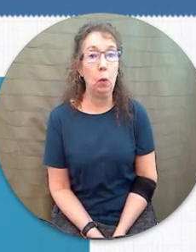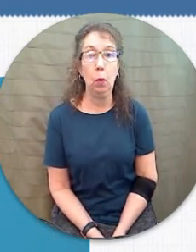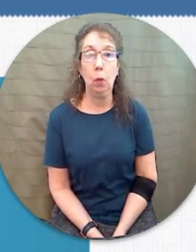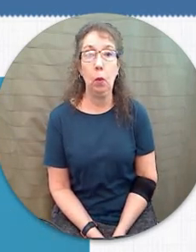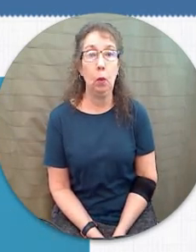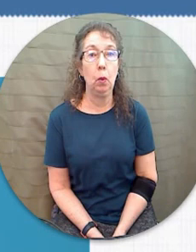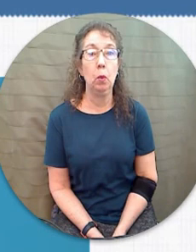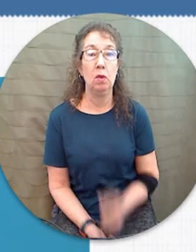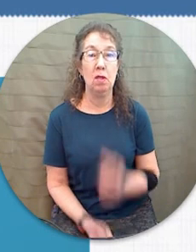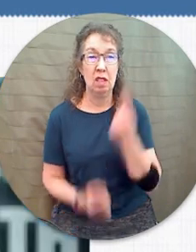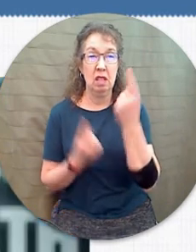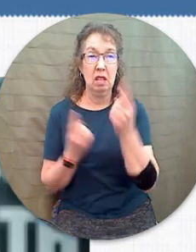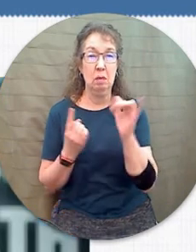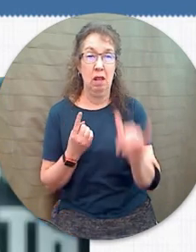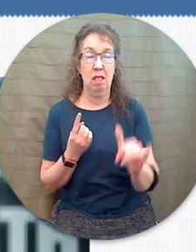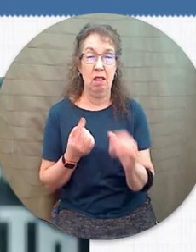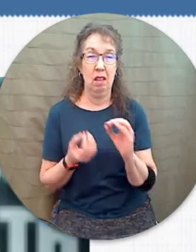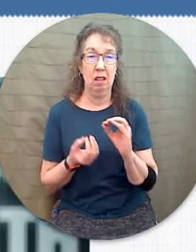Let's let that sink in for just a second.